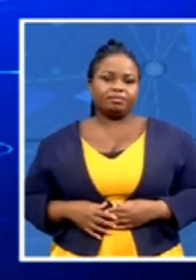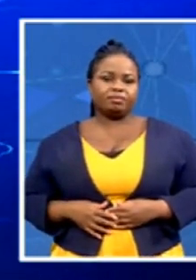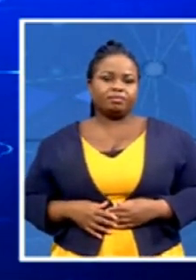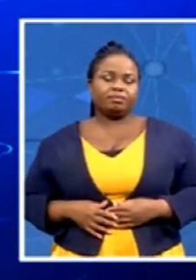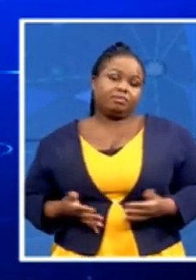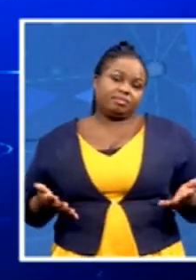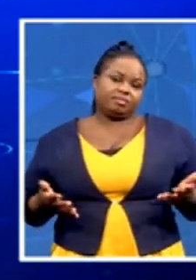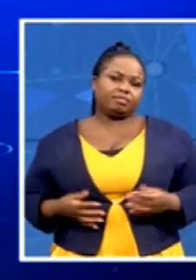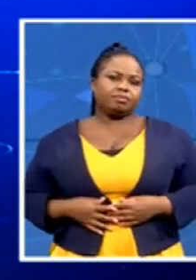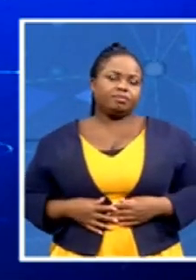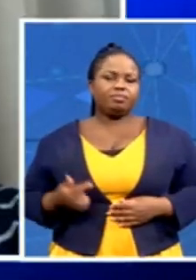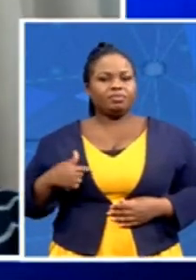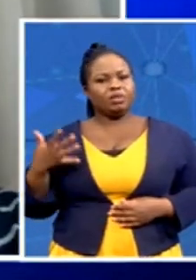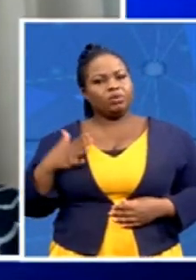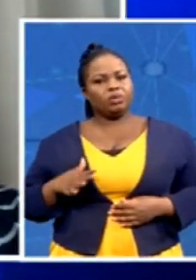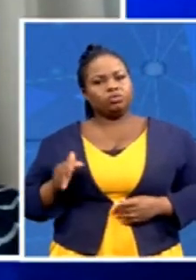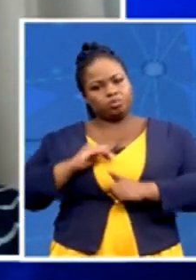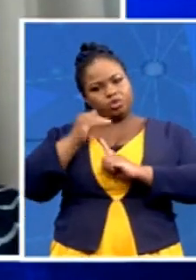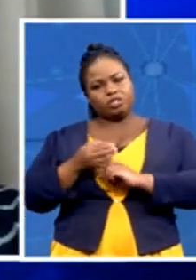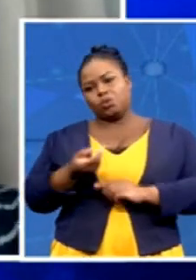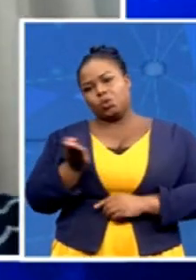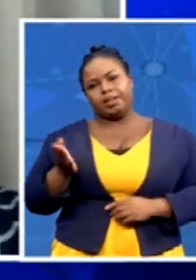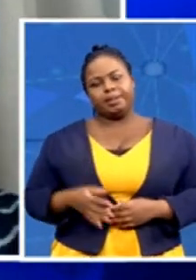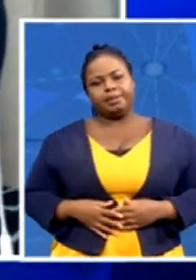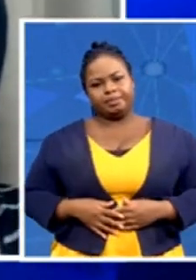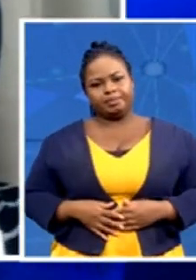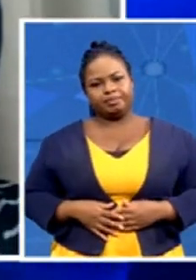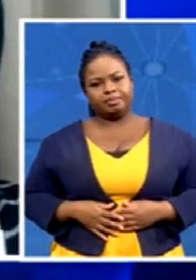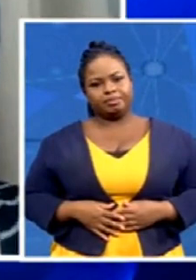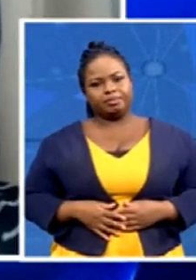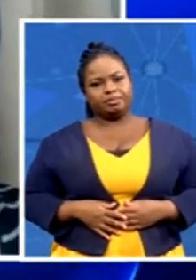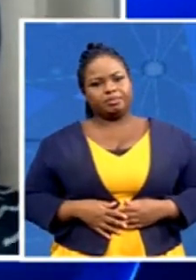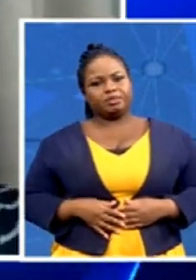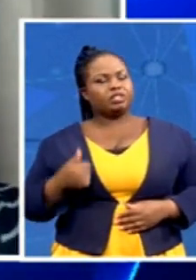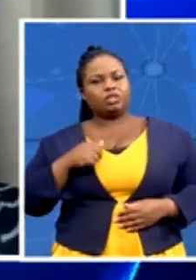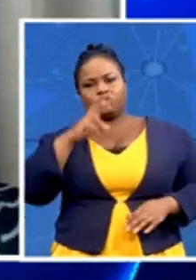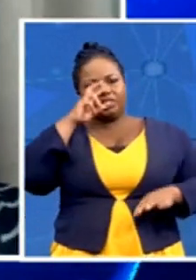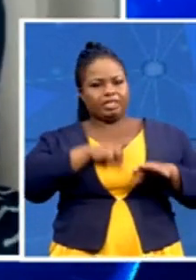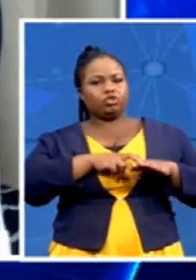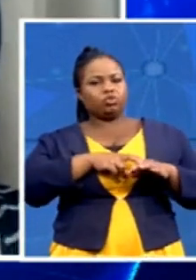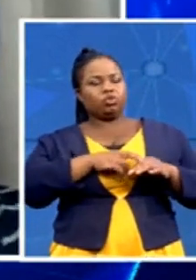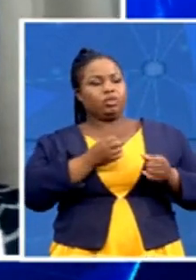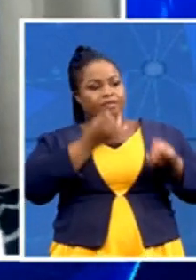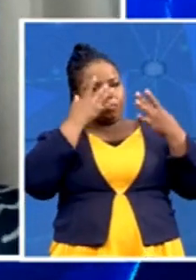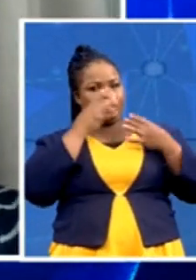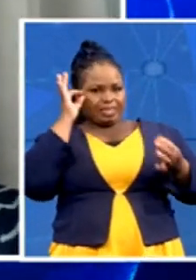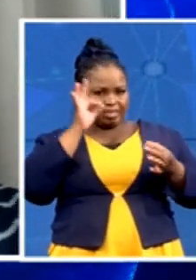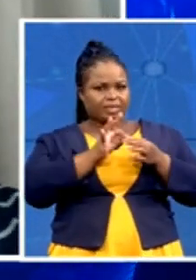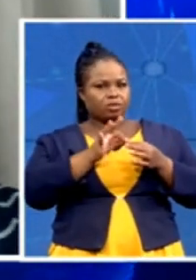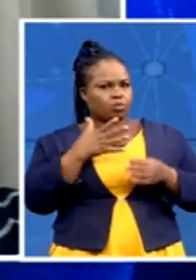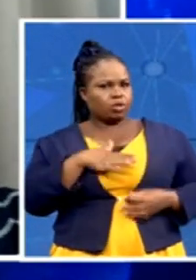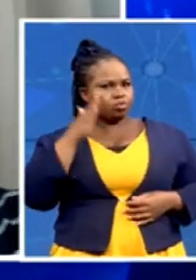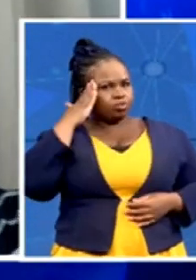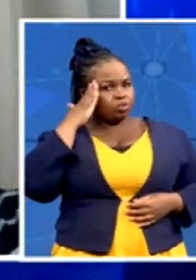protect everyone here. I know you don't have to give us the exact location of where they are, but we just need to find out whether are they under police